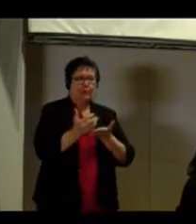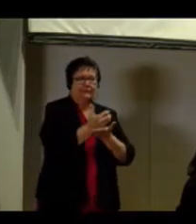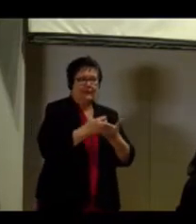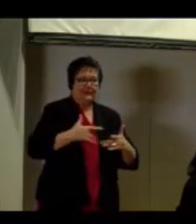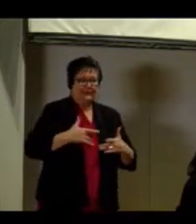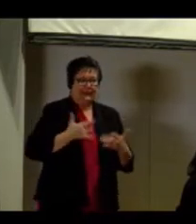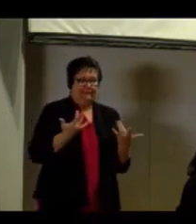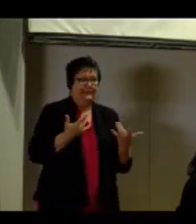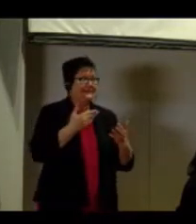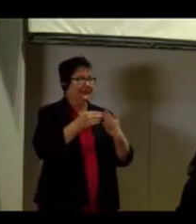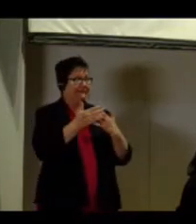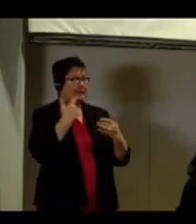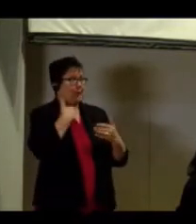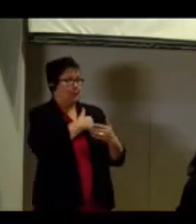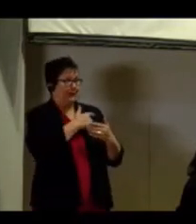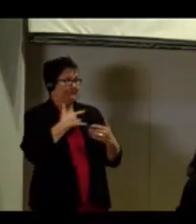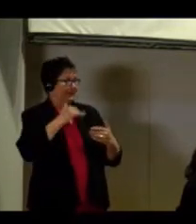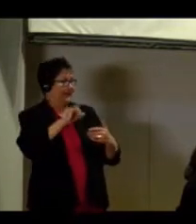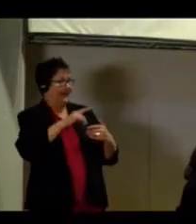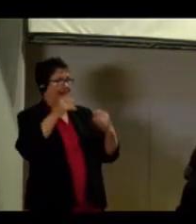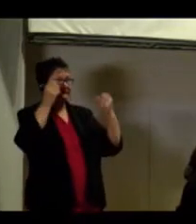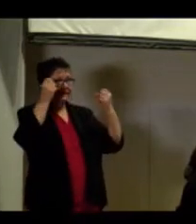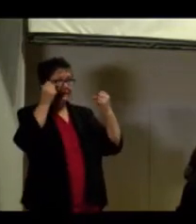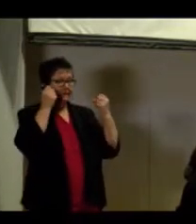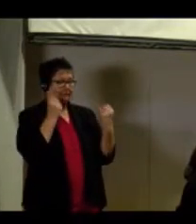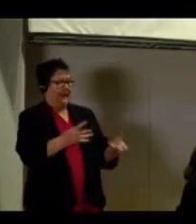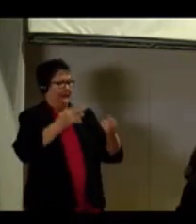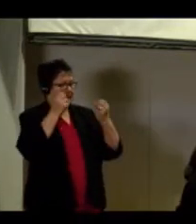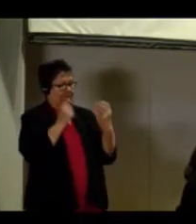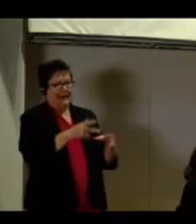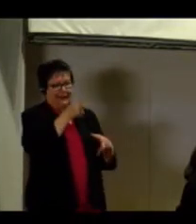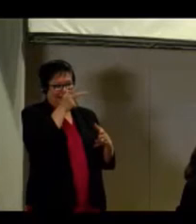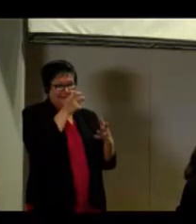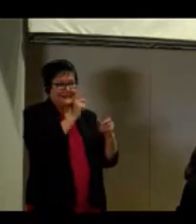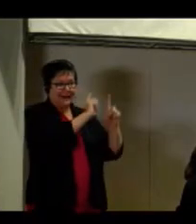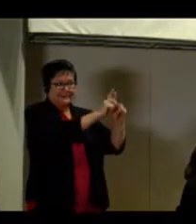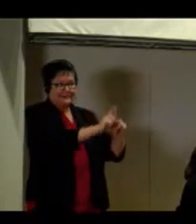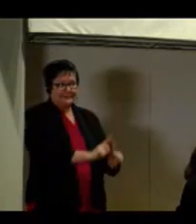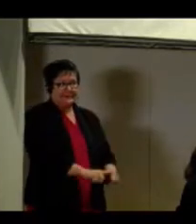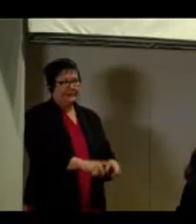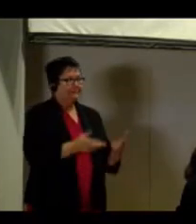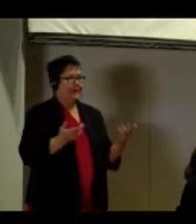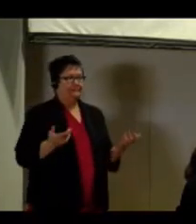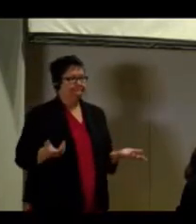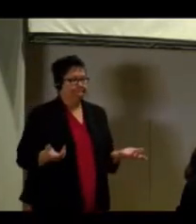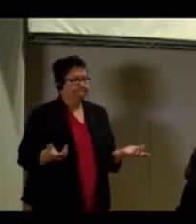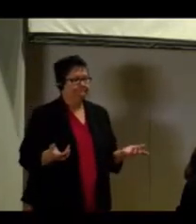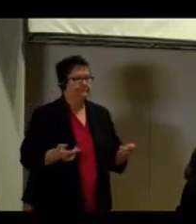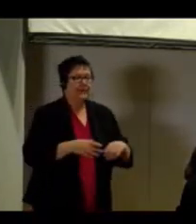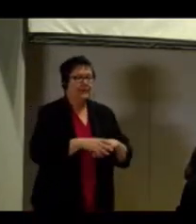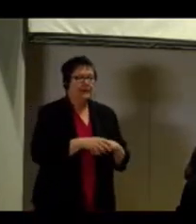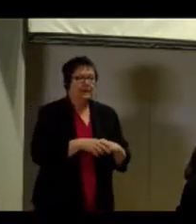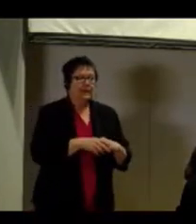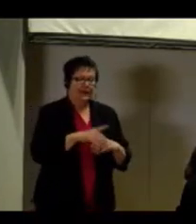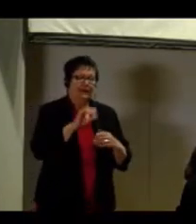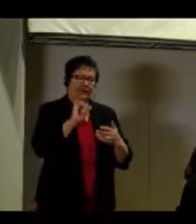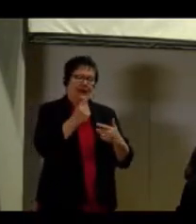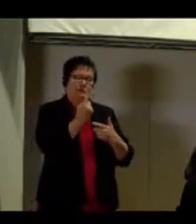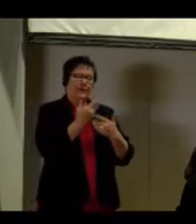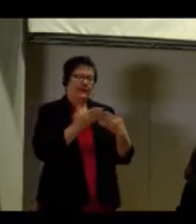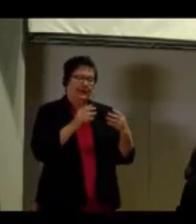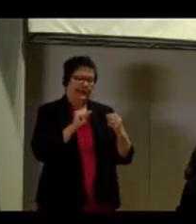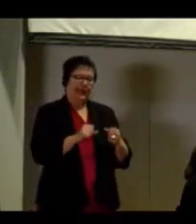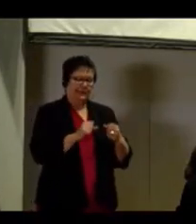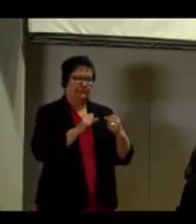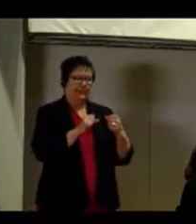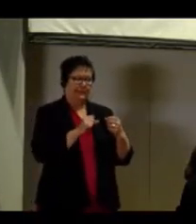like there's an infinite number of insect specimens. But I think that's something that can be tackled